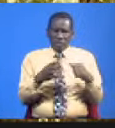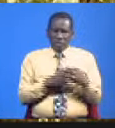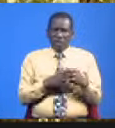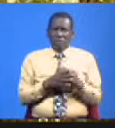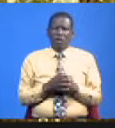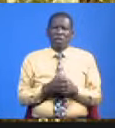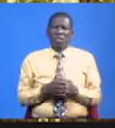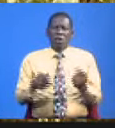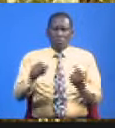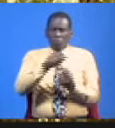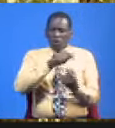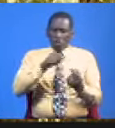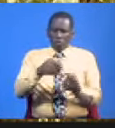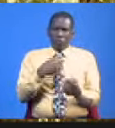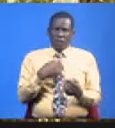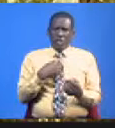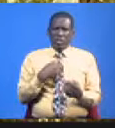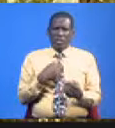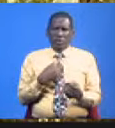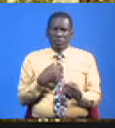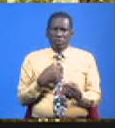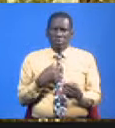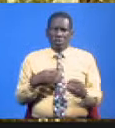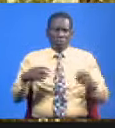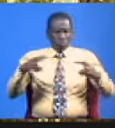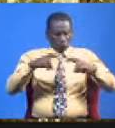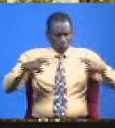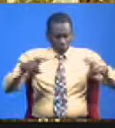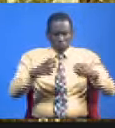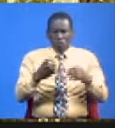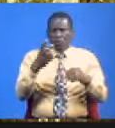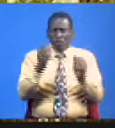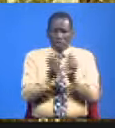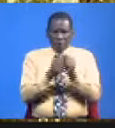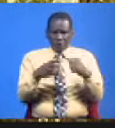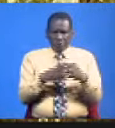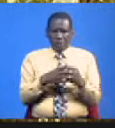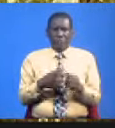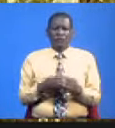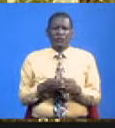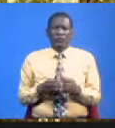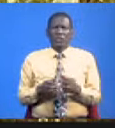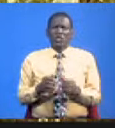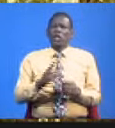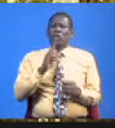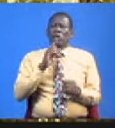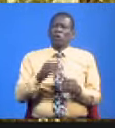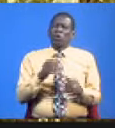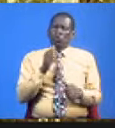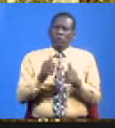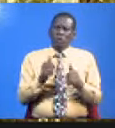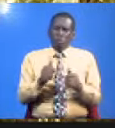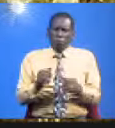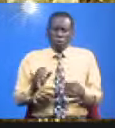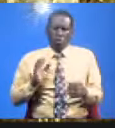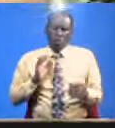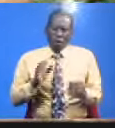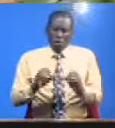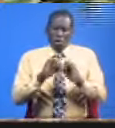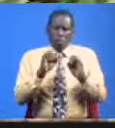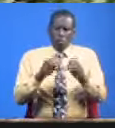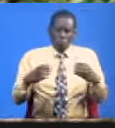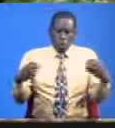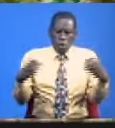2019. When there was a multi-agency 2019, there was a mop-up to close all and a suitable learning